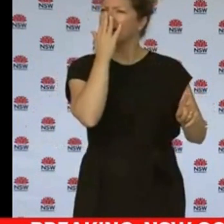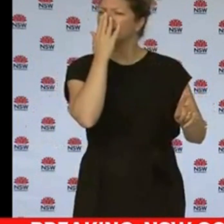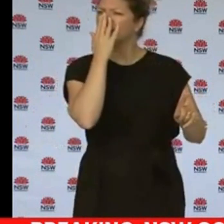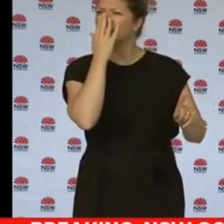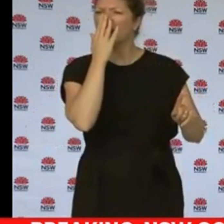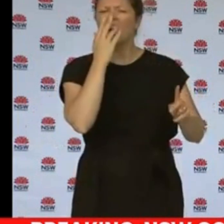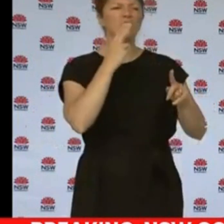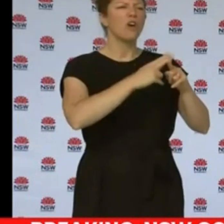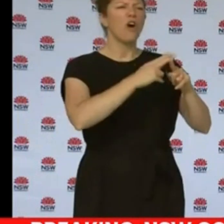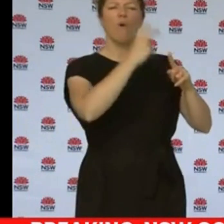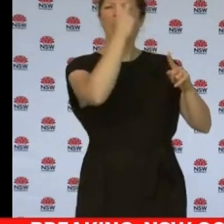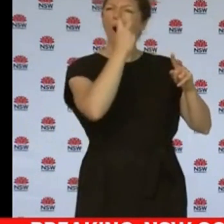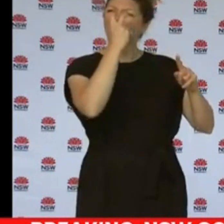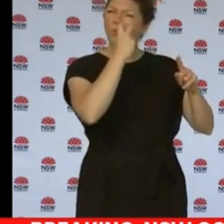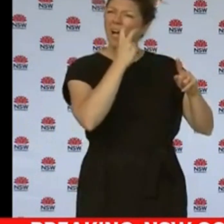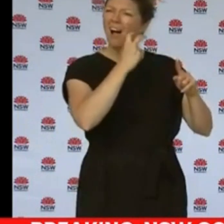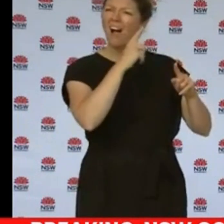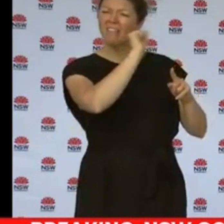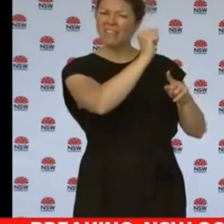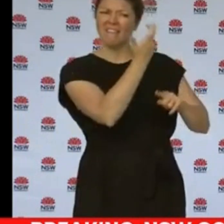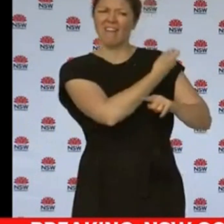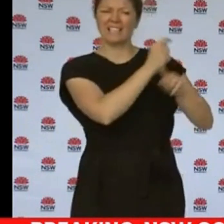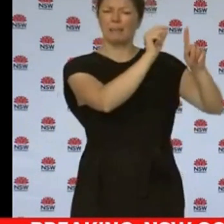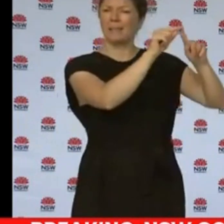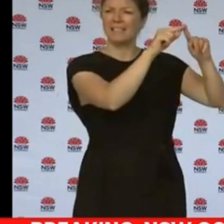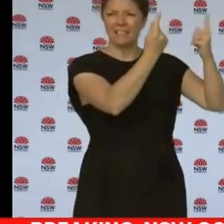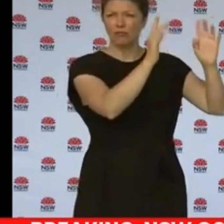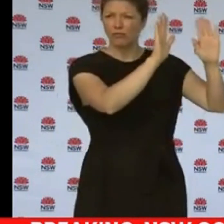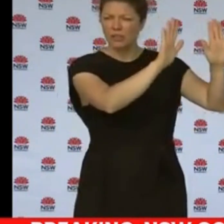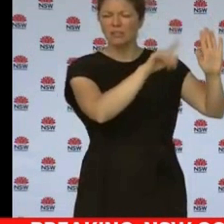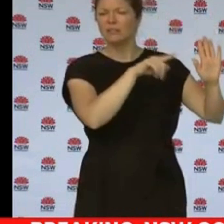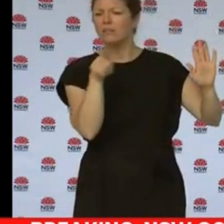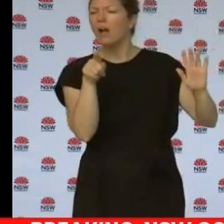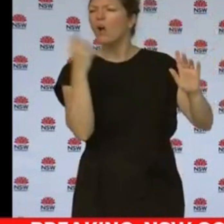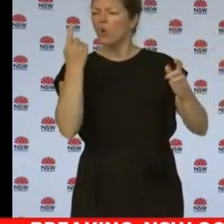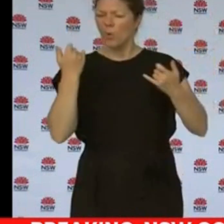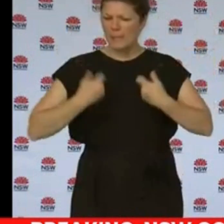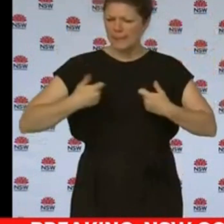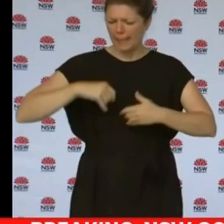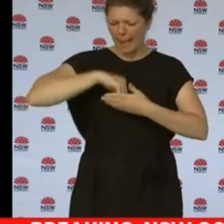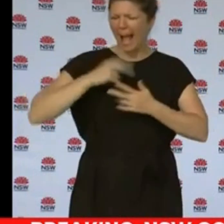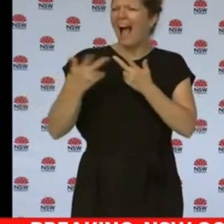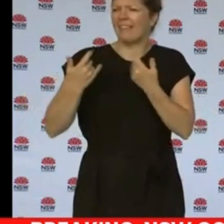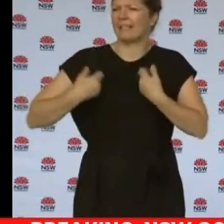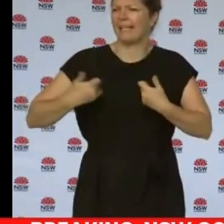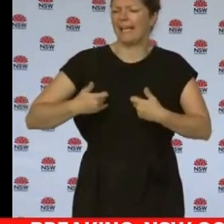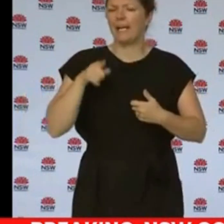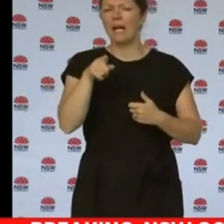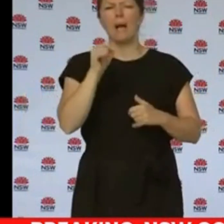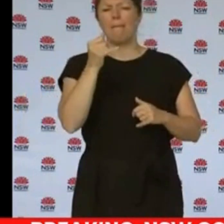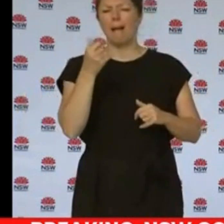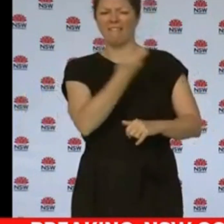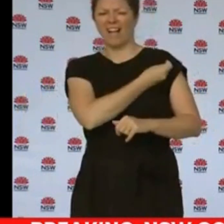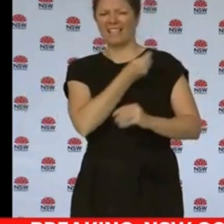may perform differently for different elderly people, those with particular immunocompromise. So again, we'll have to learn